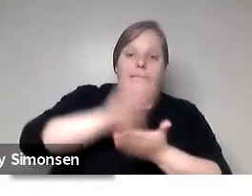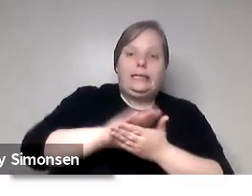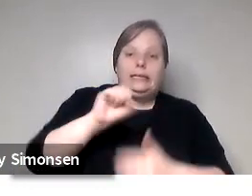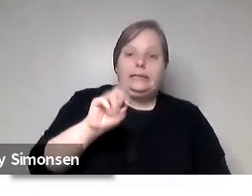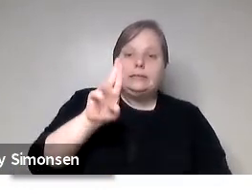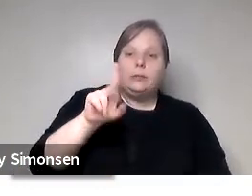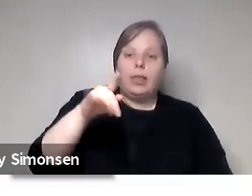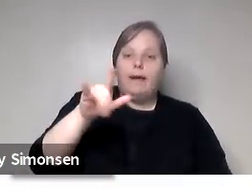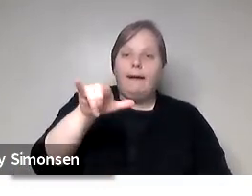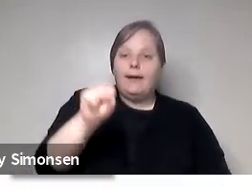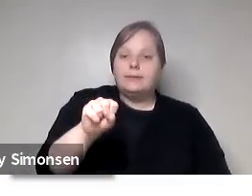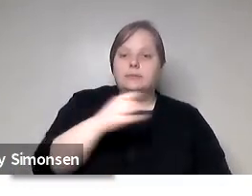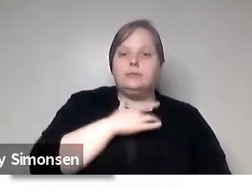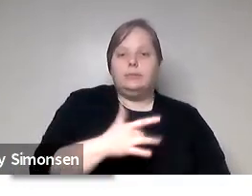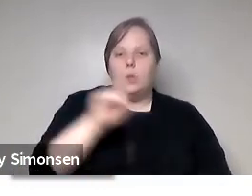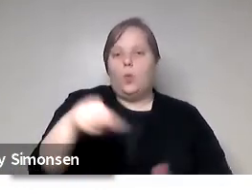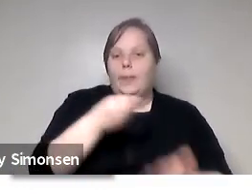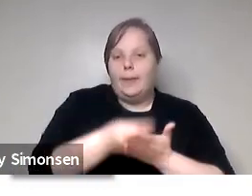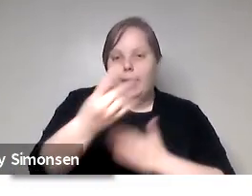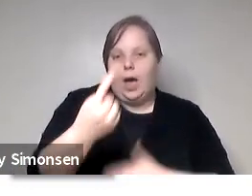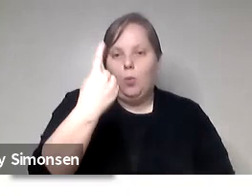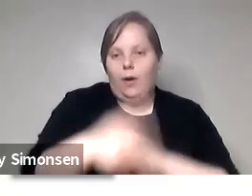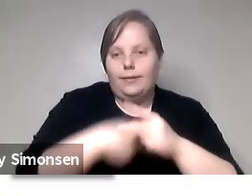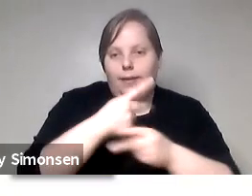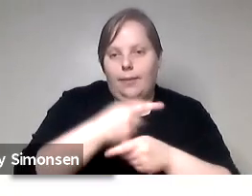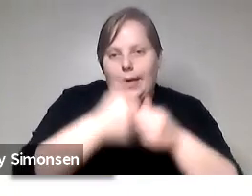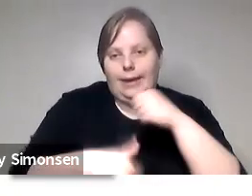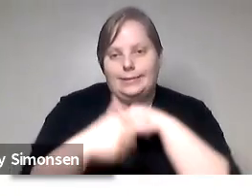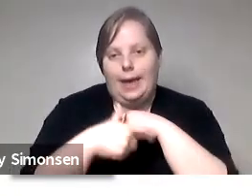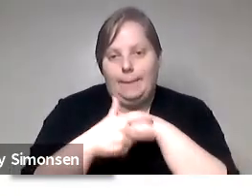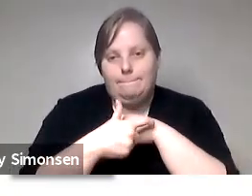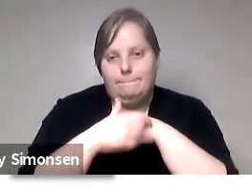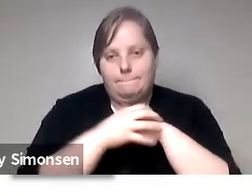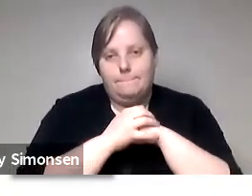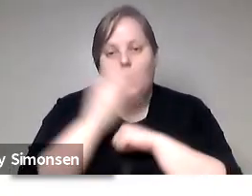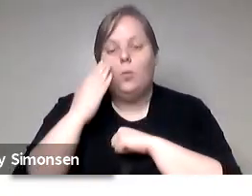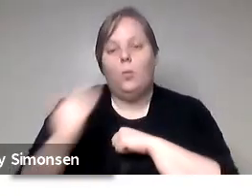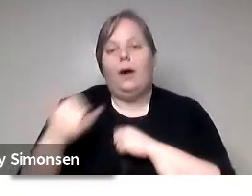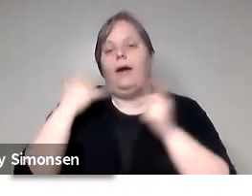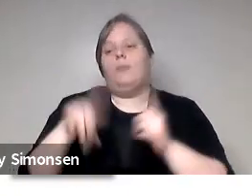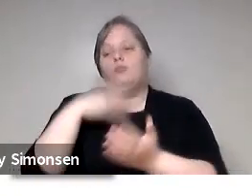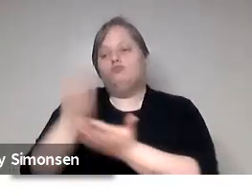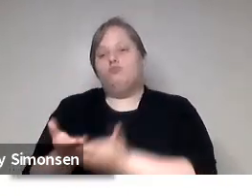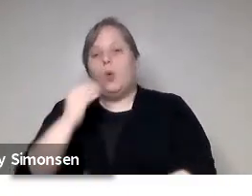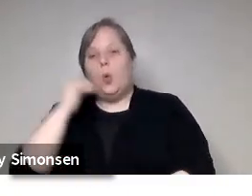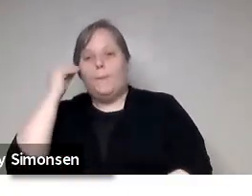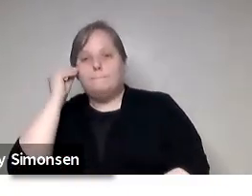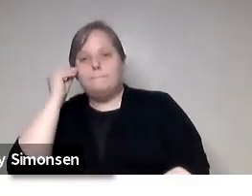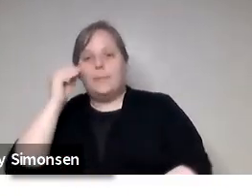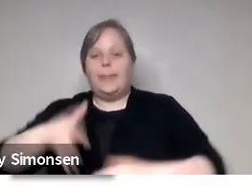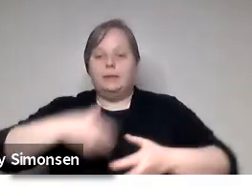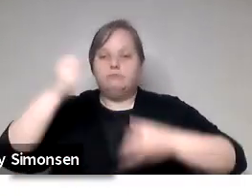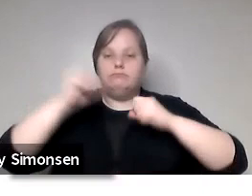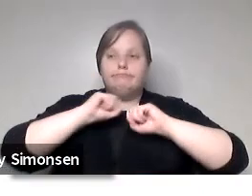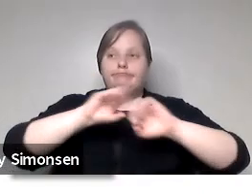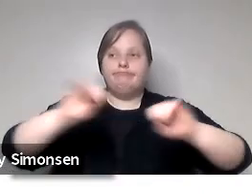only get one type of cleaning supply at a time, because when he gets home and he unbags,